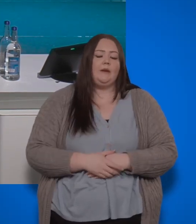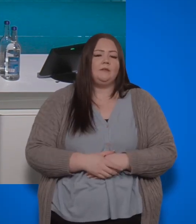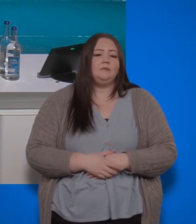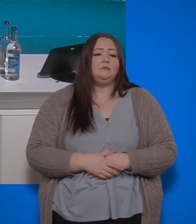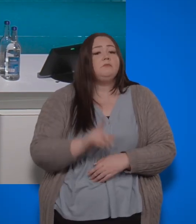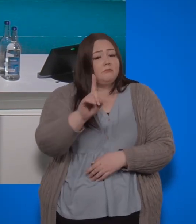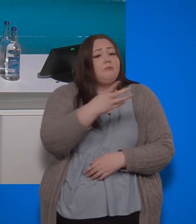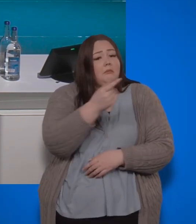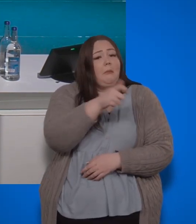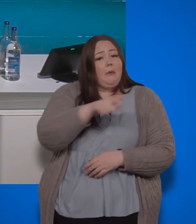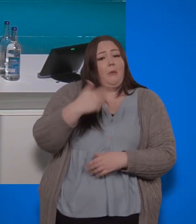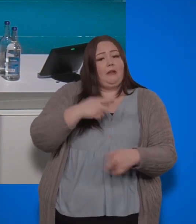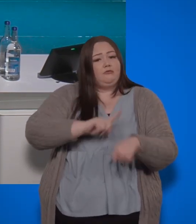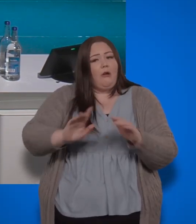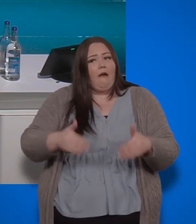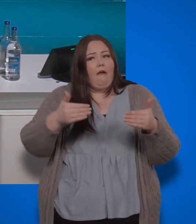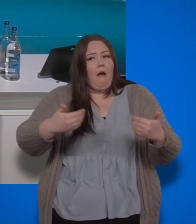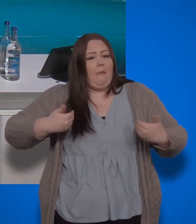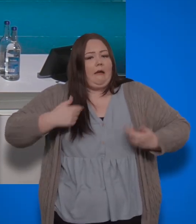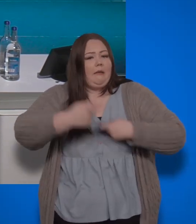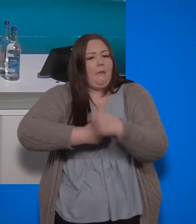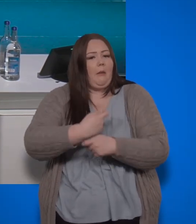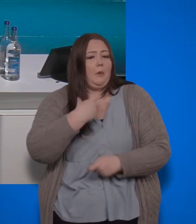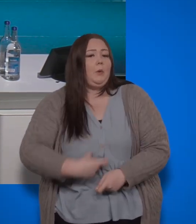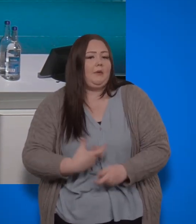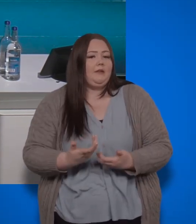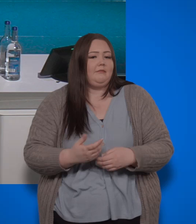no, although people have tried.